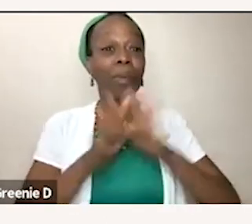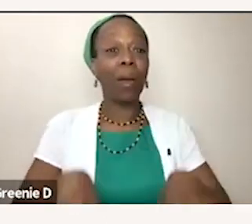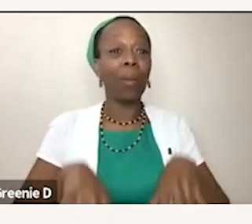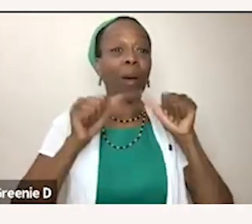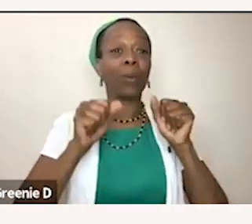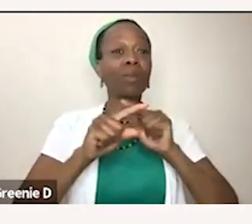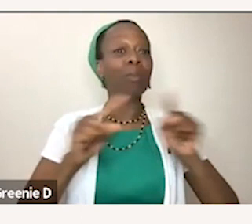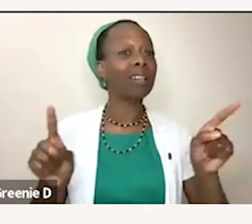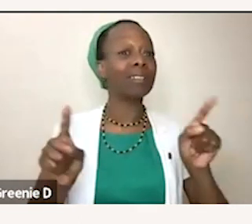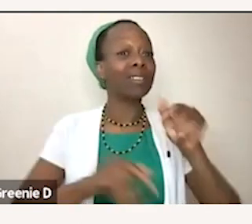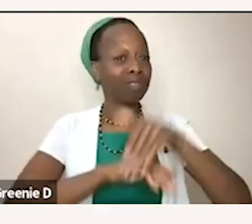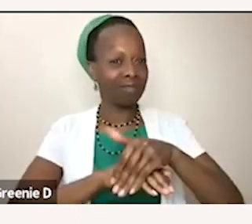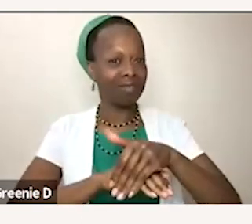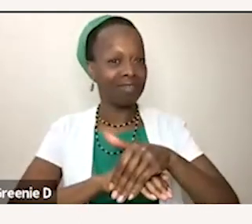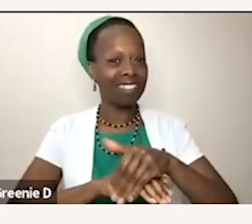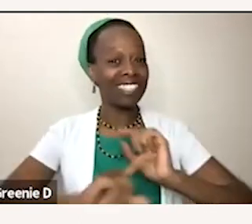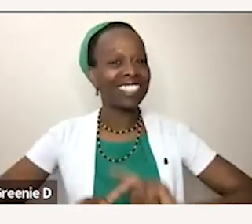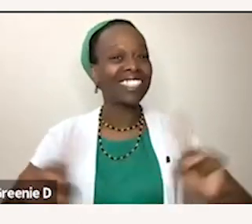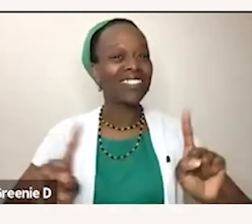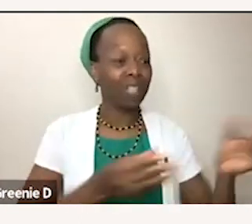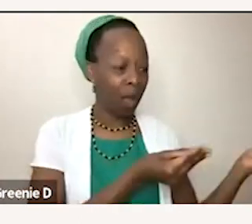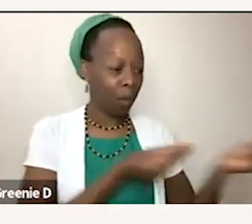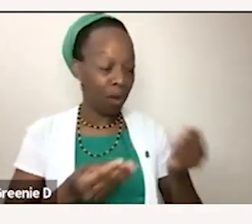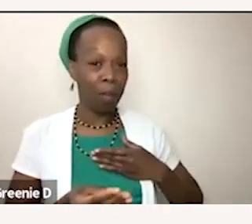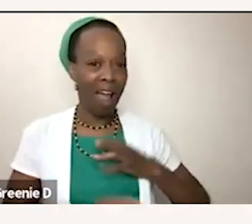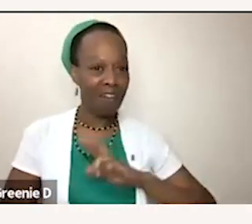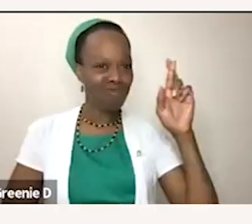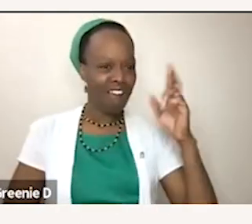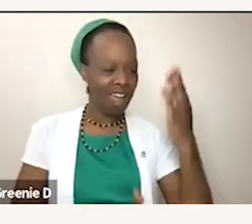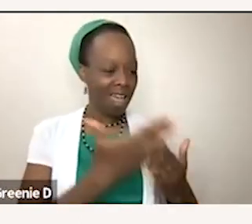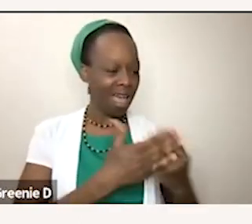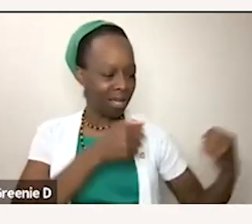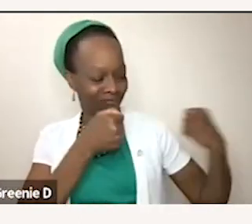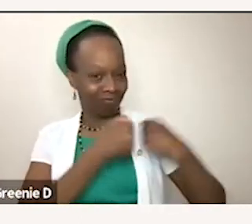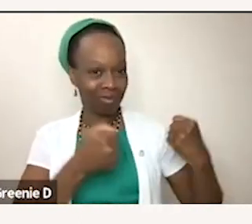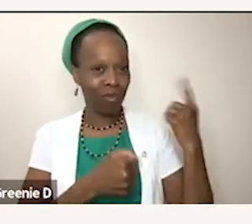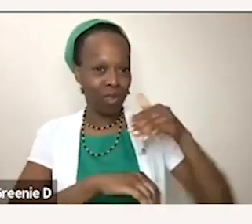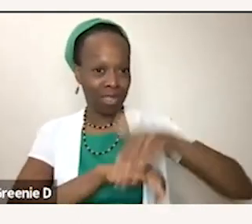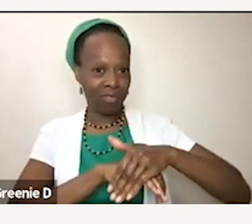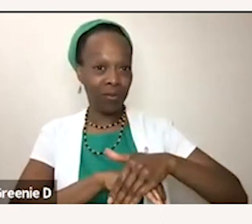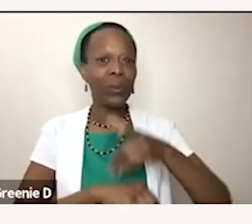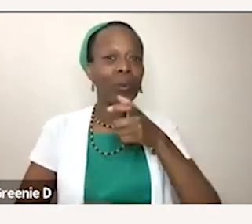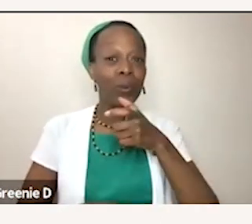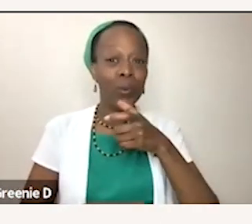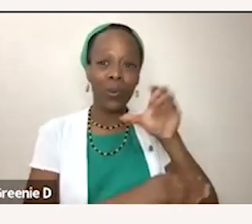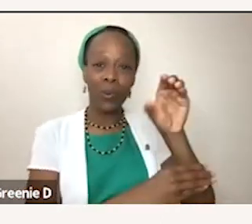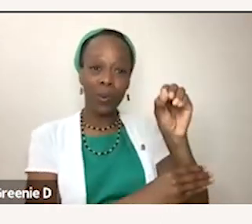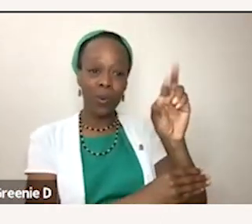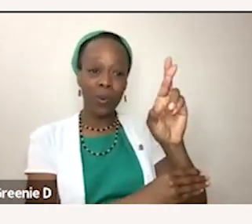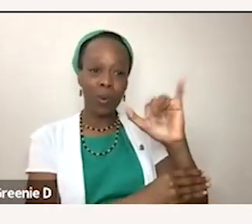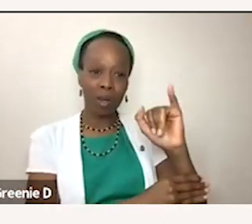but tonight I want to bring in my right hand for the Beyond Access series, and your host for this evening will actually be Ori Balaish,